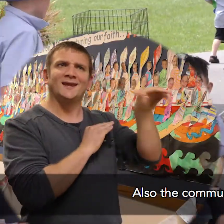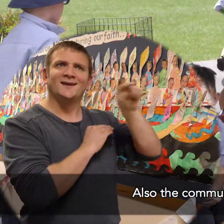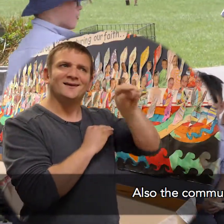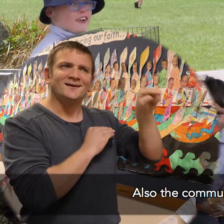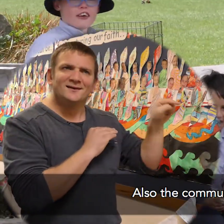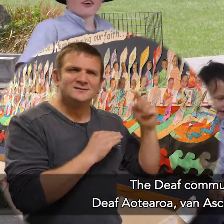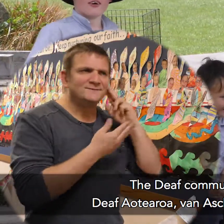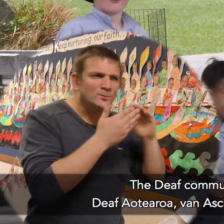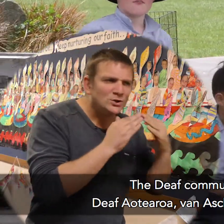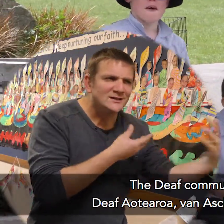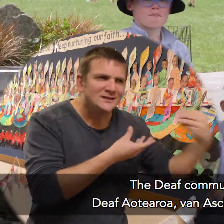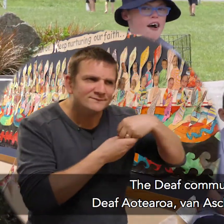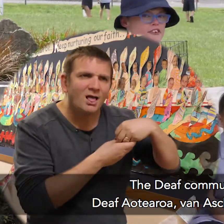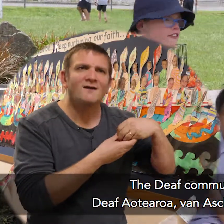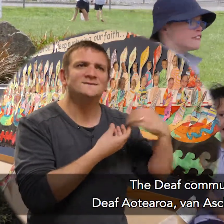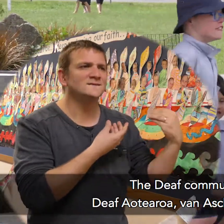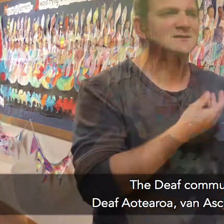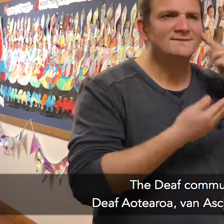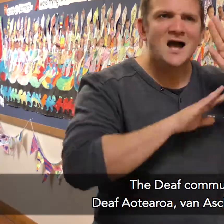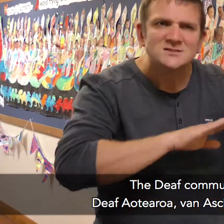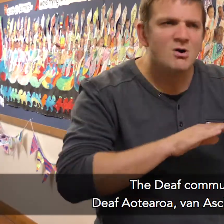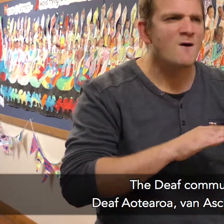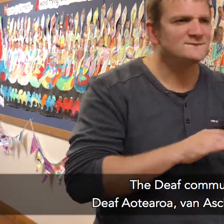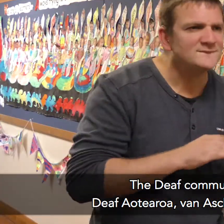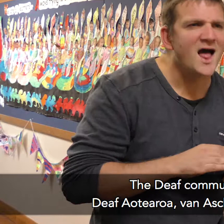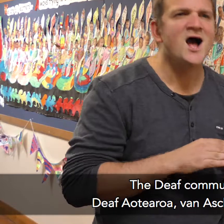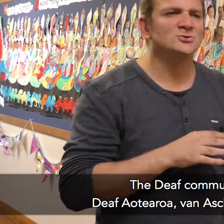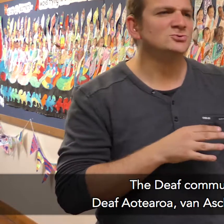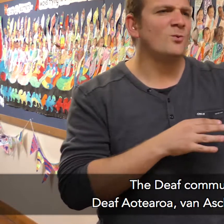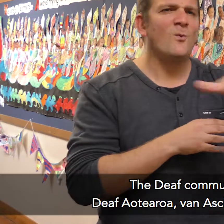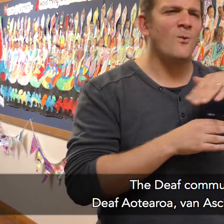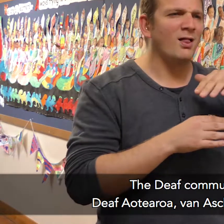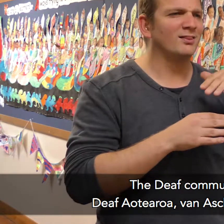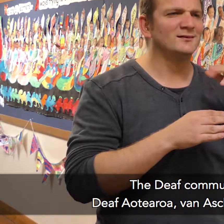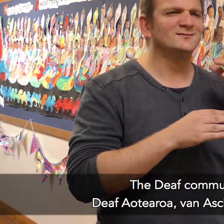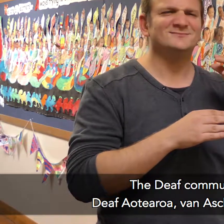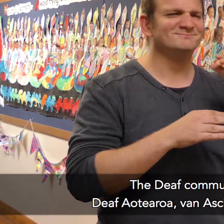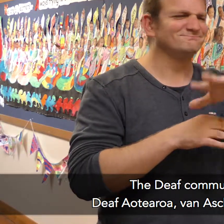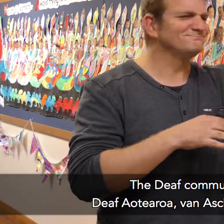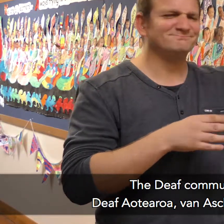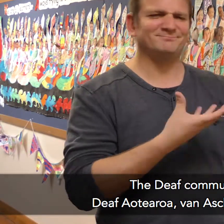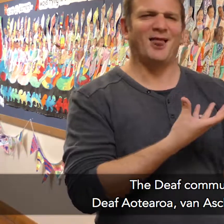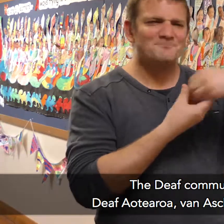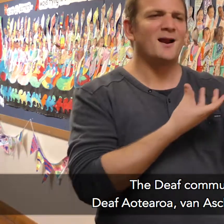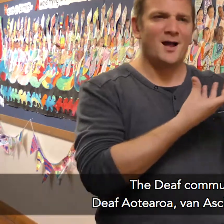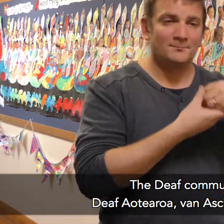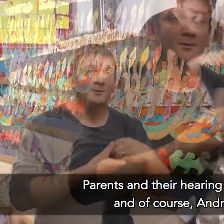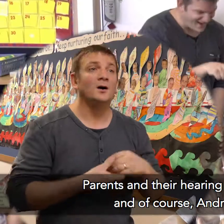the community's been involved. The deaf community have come alongside, Deaf Aotearoa, Van Asch. Everybody is playing their part.